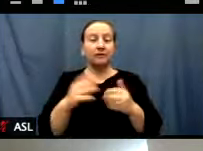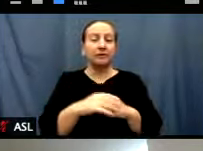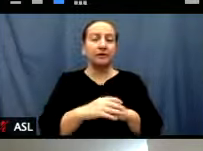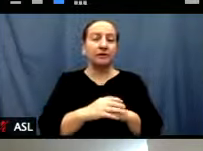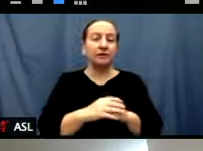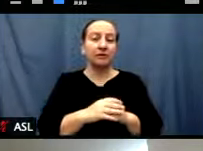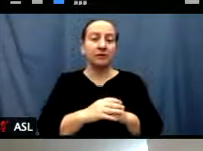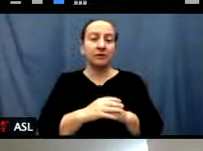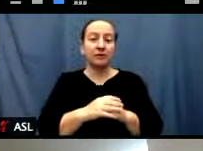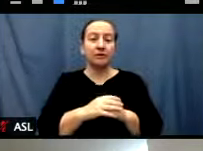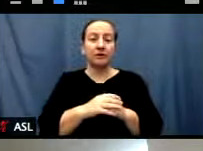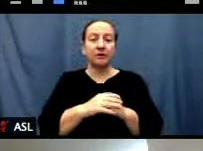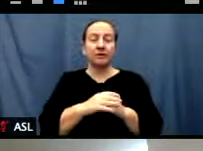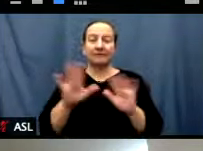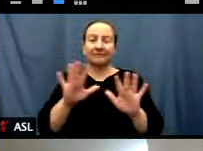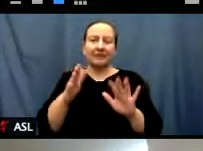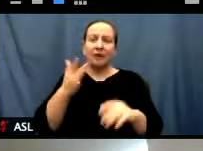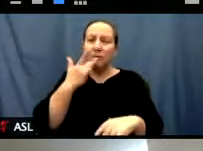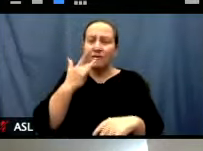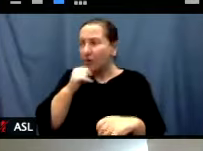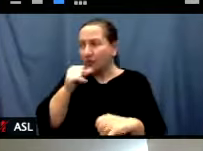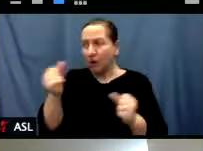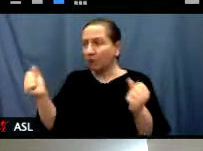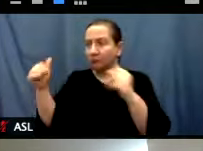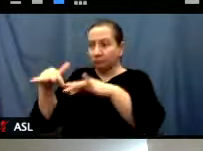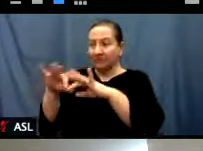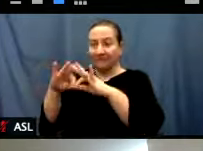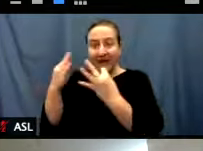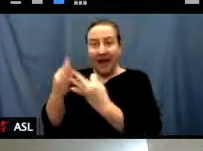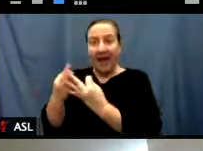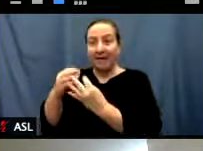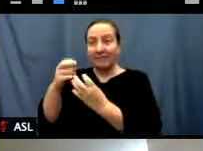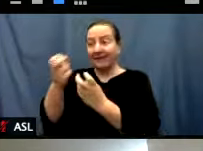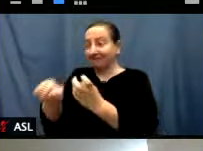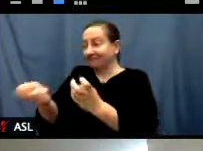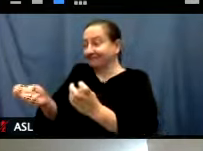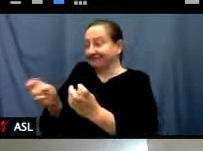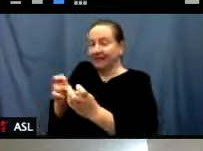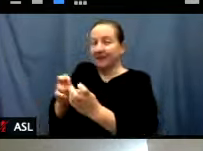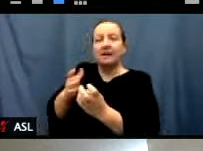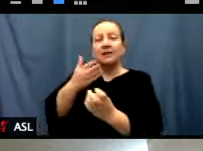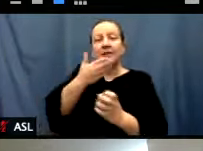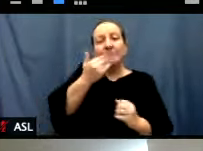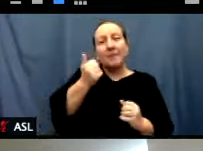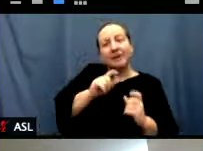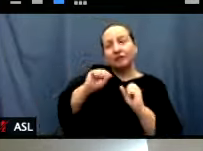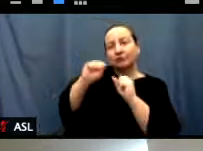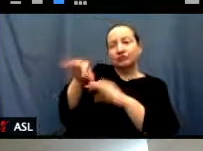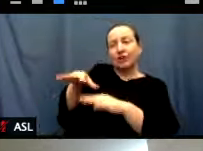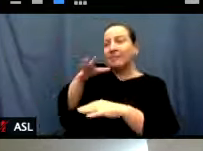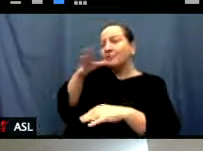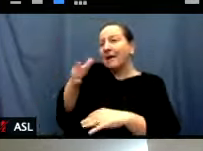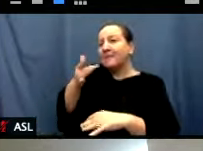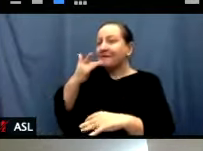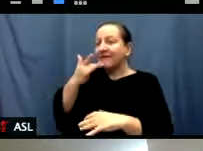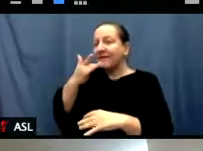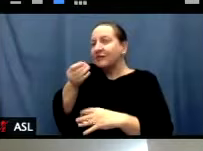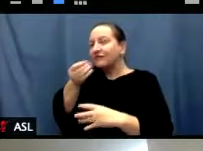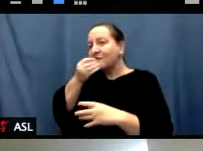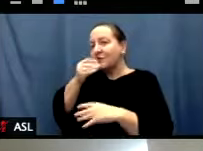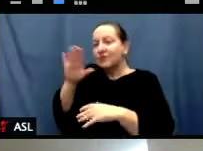to gathering as a family together, to instead drop off grandma's favorite recipe on her front porch